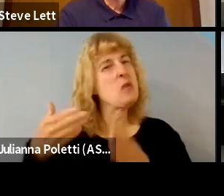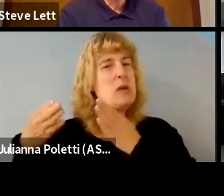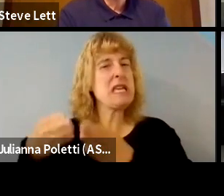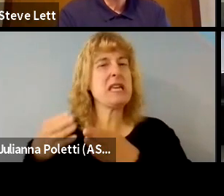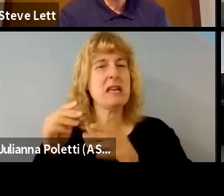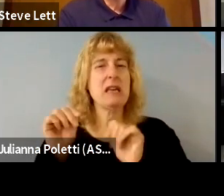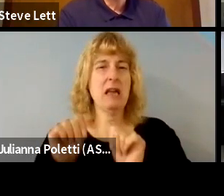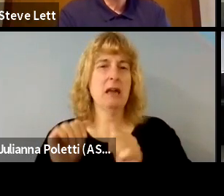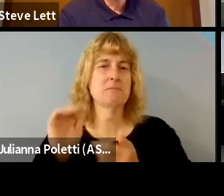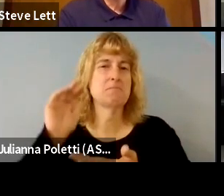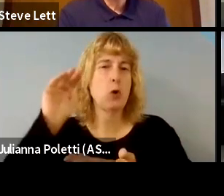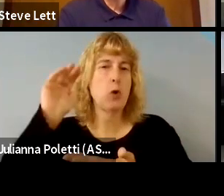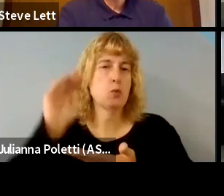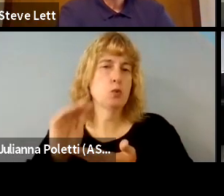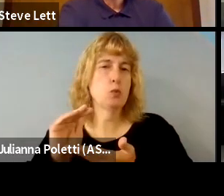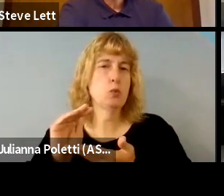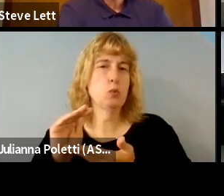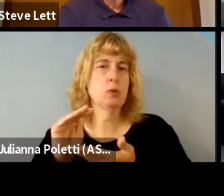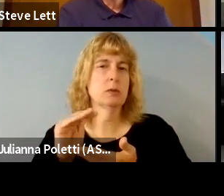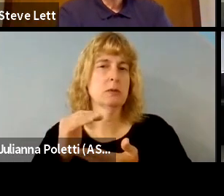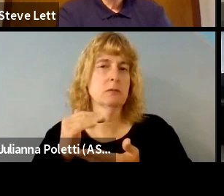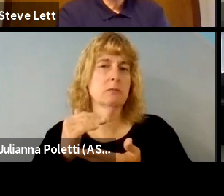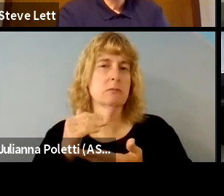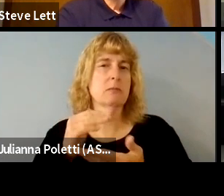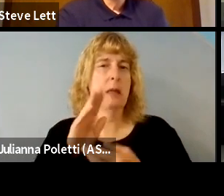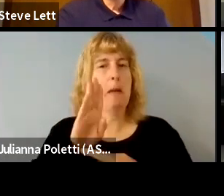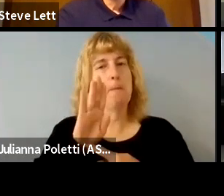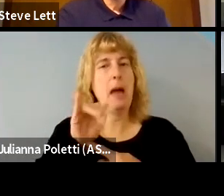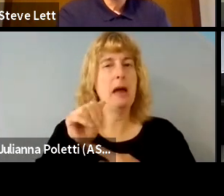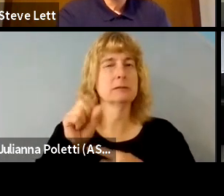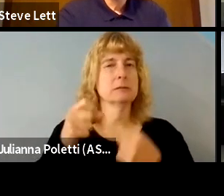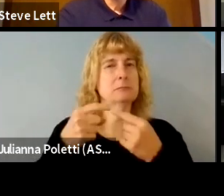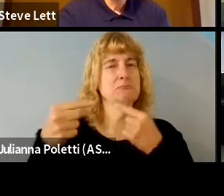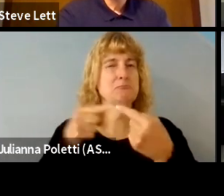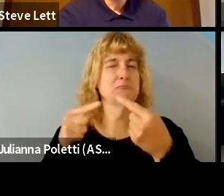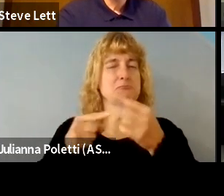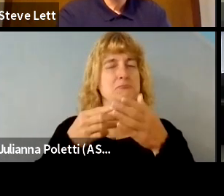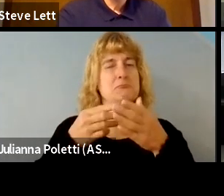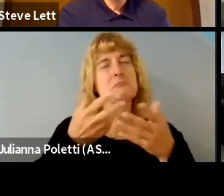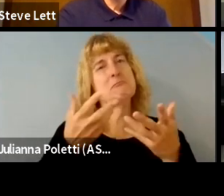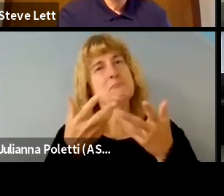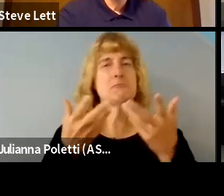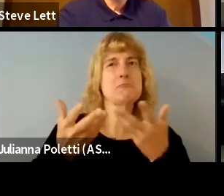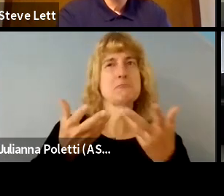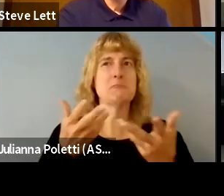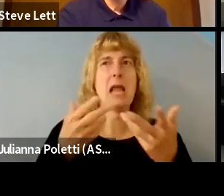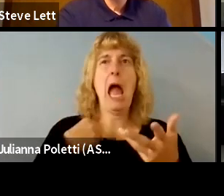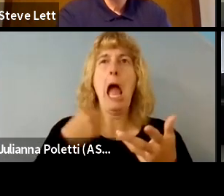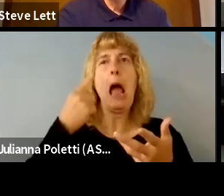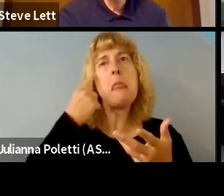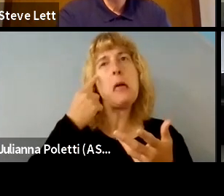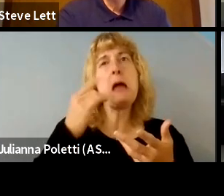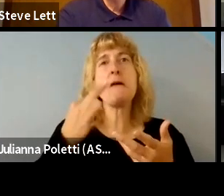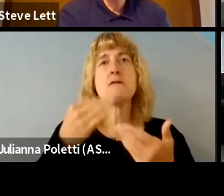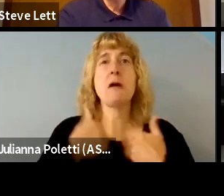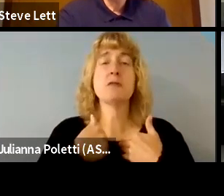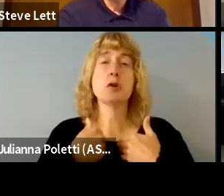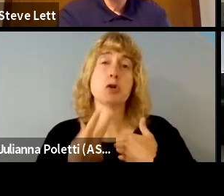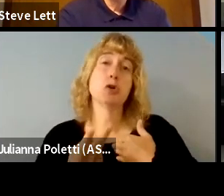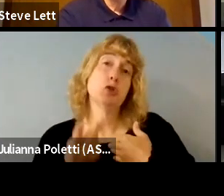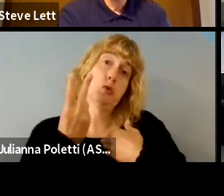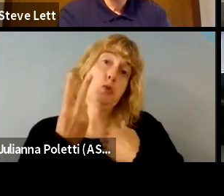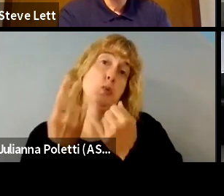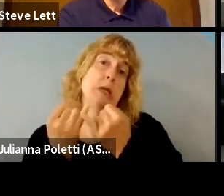having, just people of each party. I don't think it'll introduce much more if you have, two independents versus,